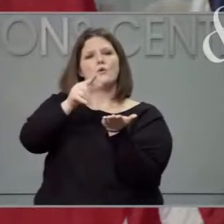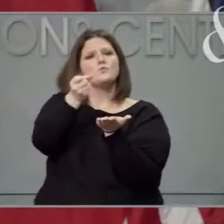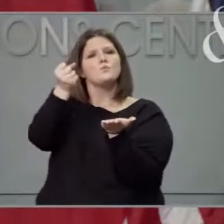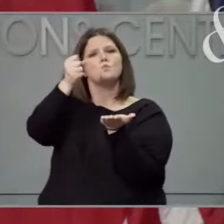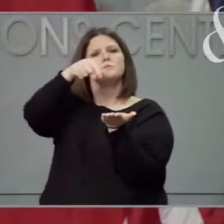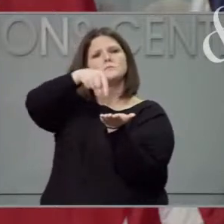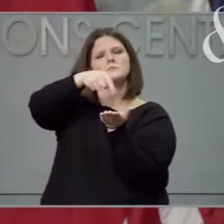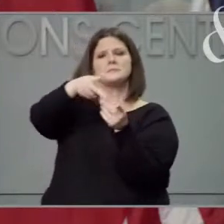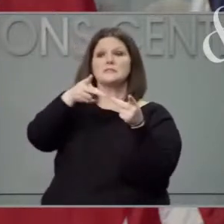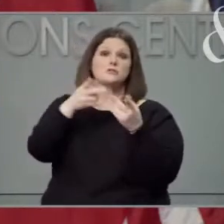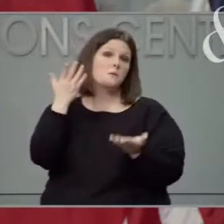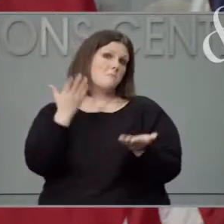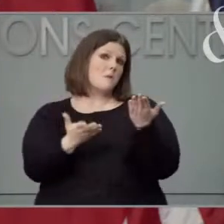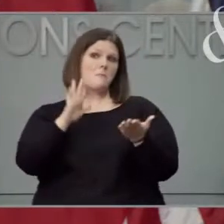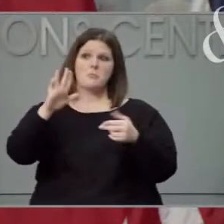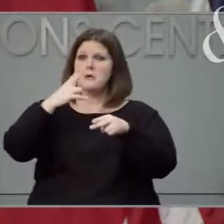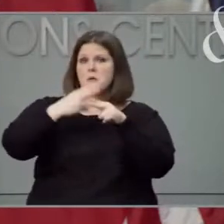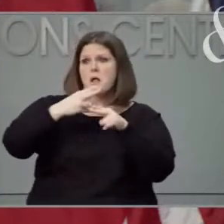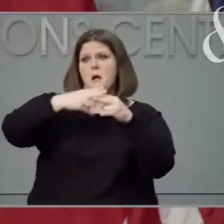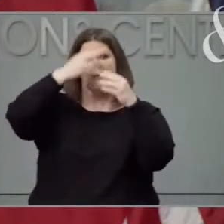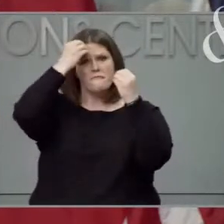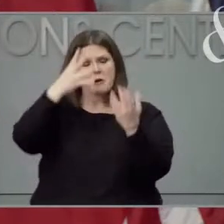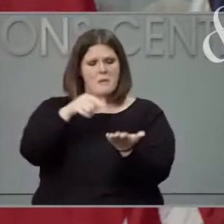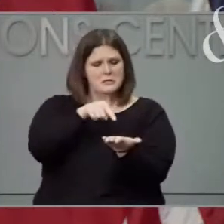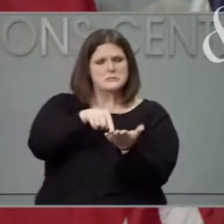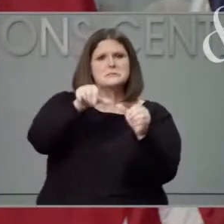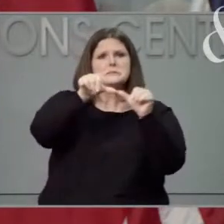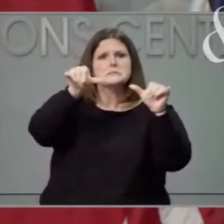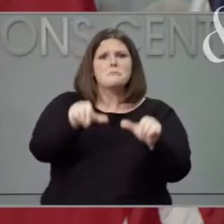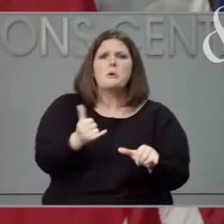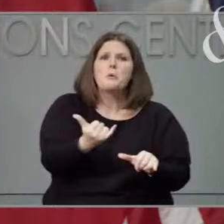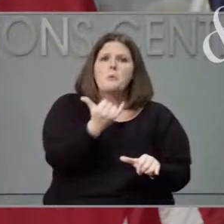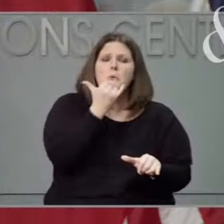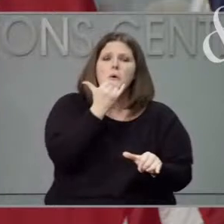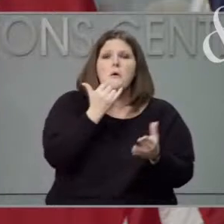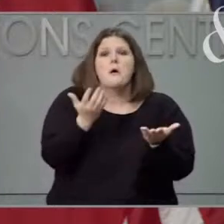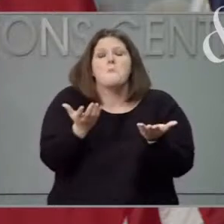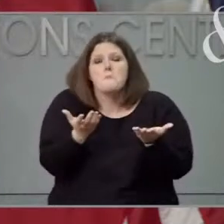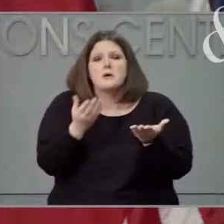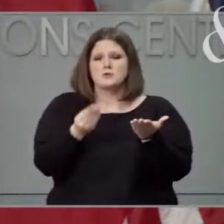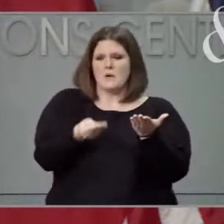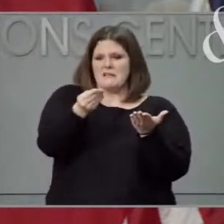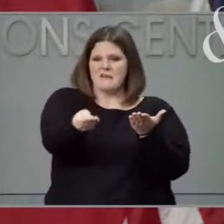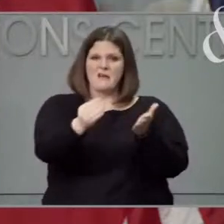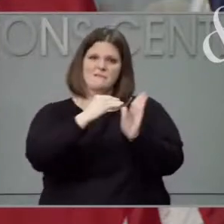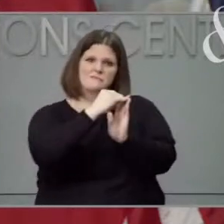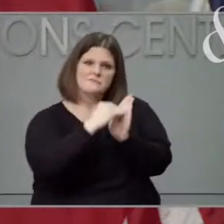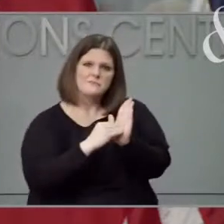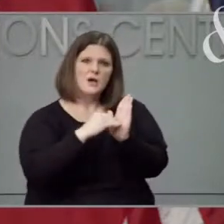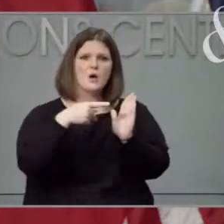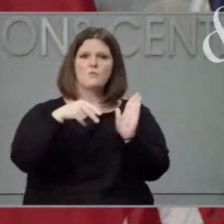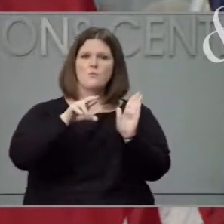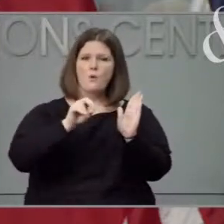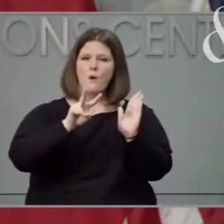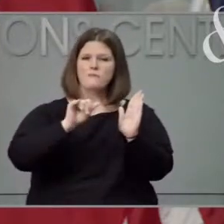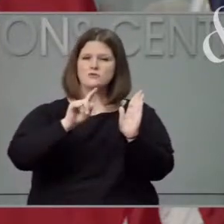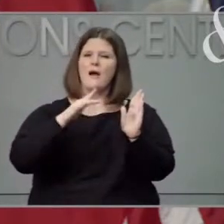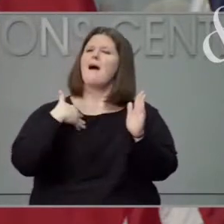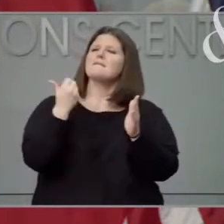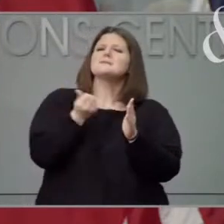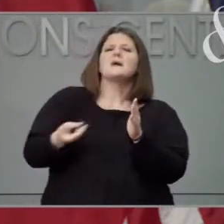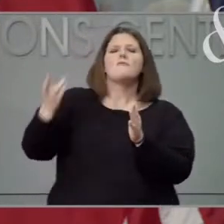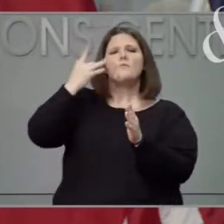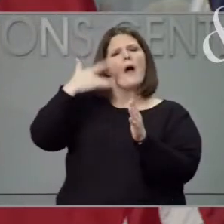poll book correctly. And so in order to rectify that situation, they would be provided with a provisional ballot. So there's